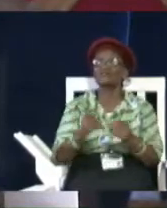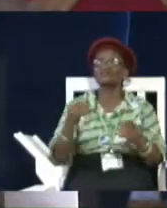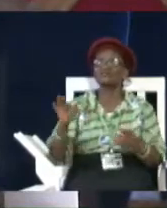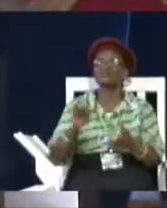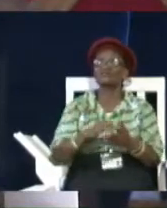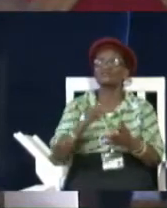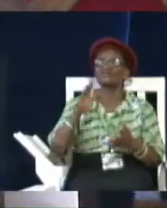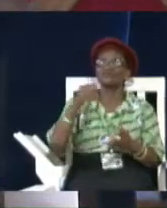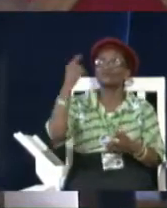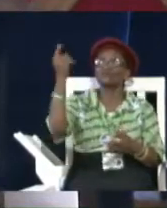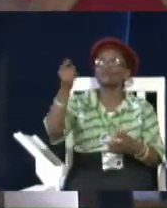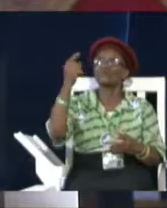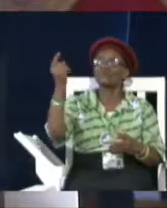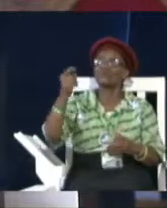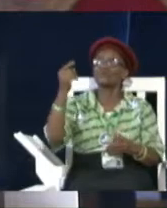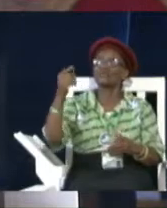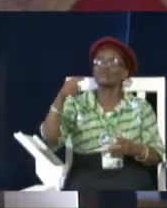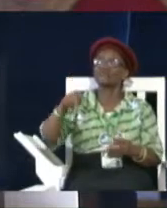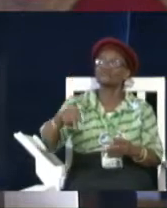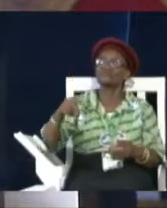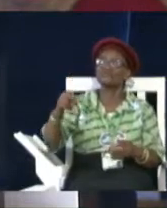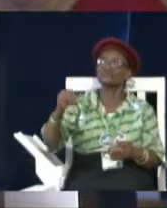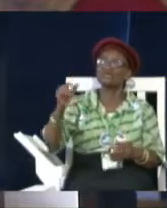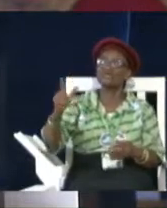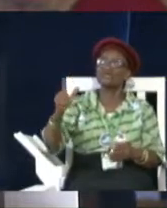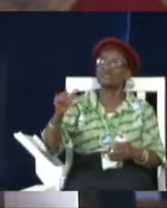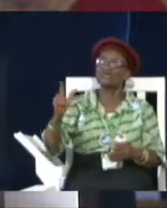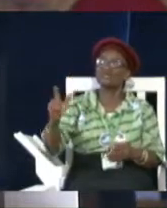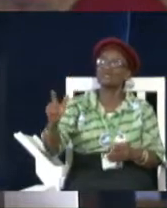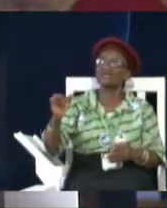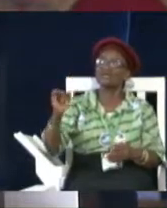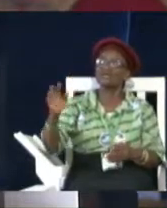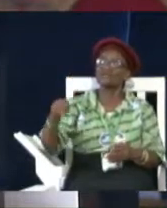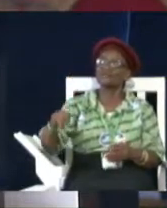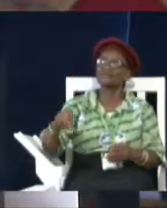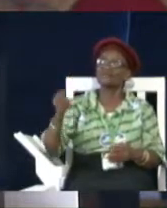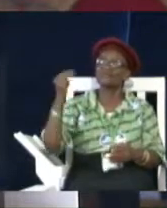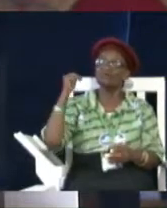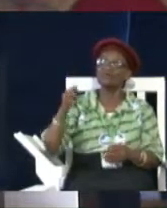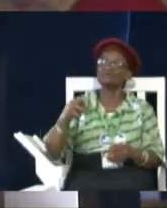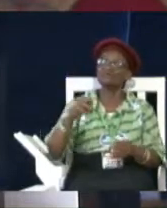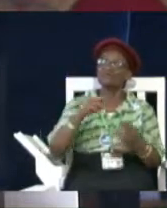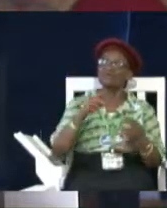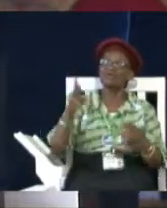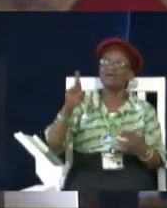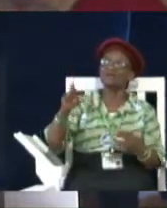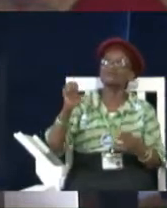only Philip was referred to as the one who carried joy